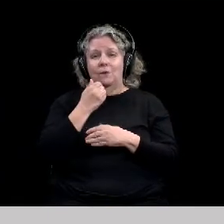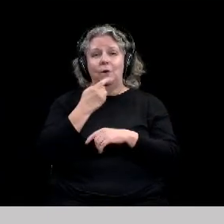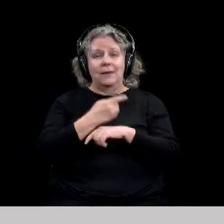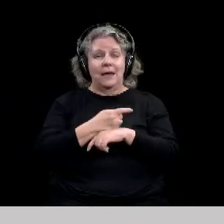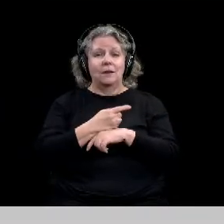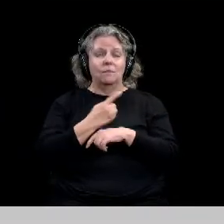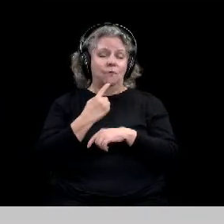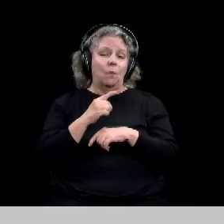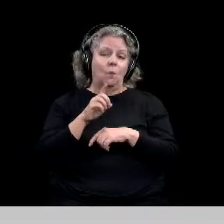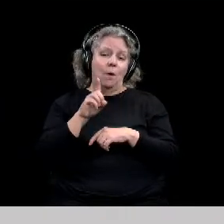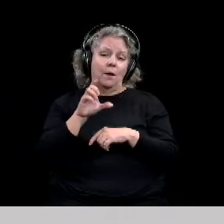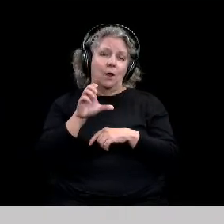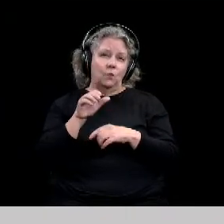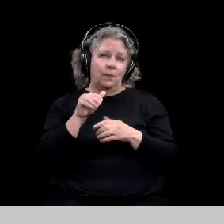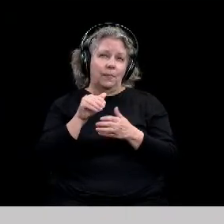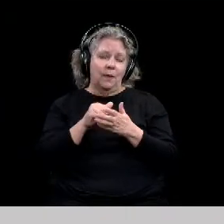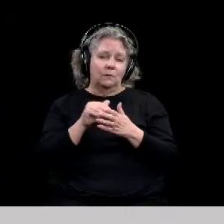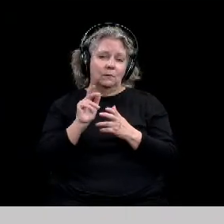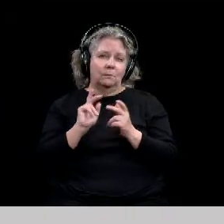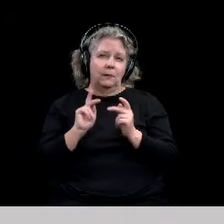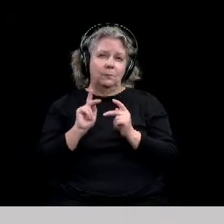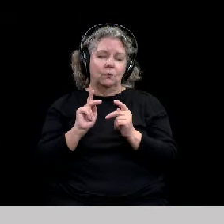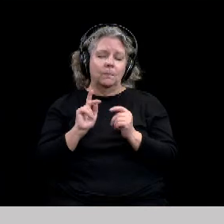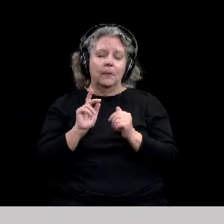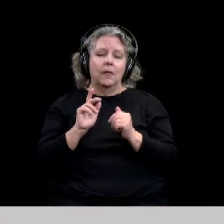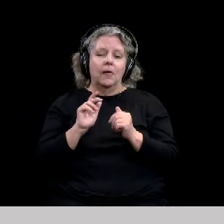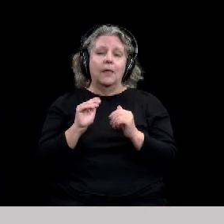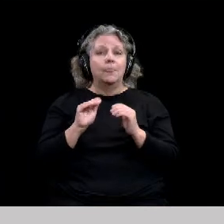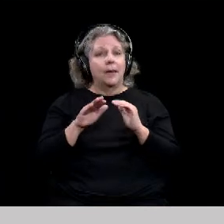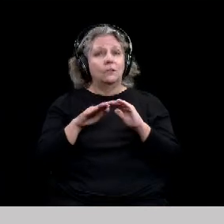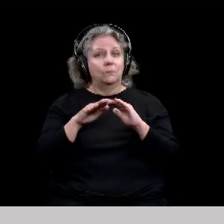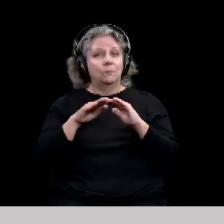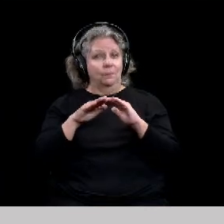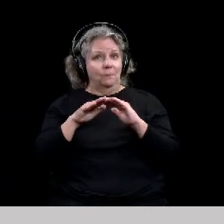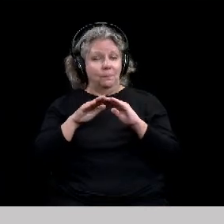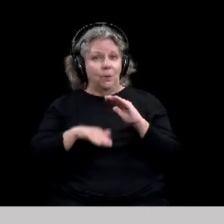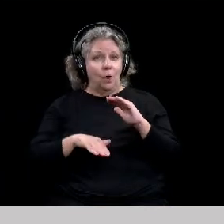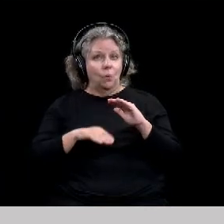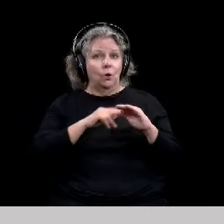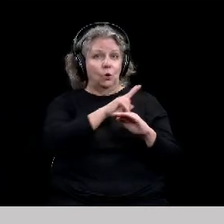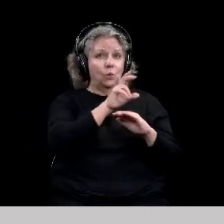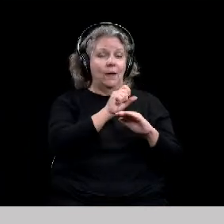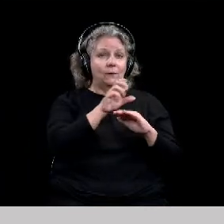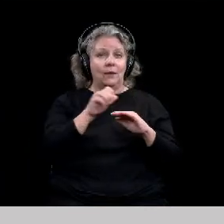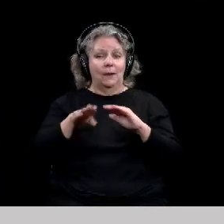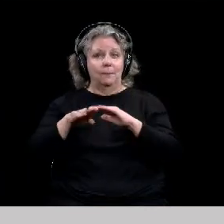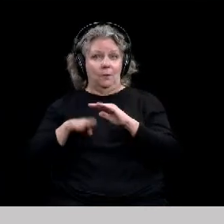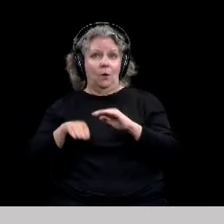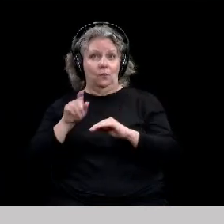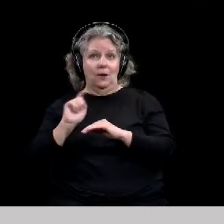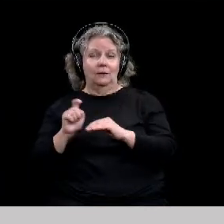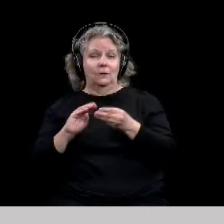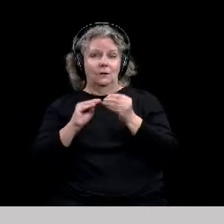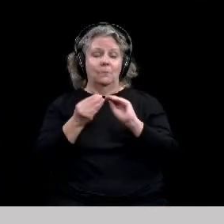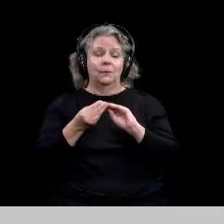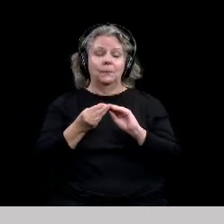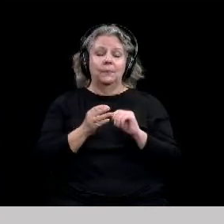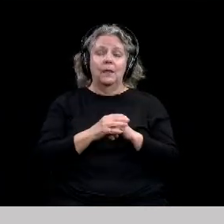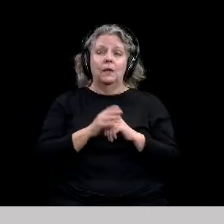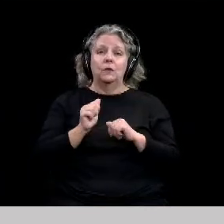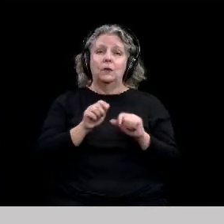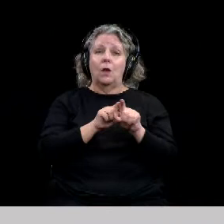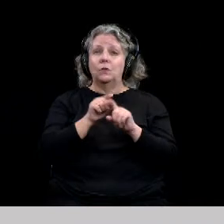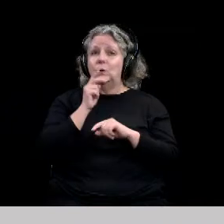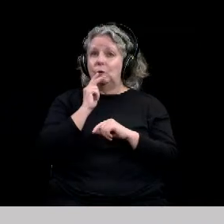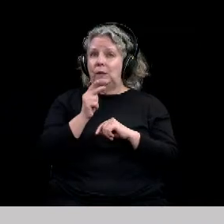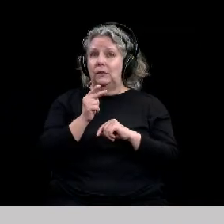and the state of Texas. You can also see that using the strata from Harvard Global Health Institute, we are now in the